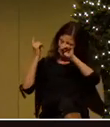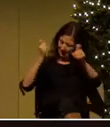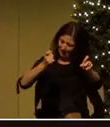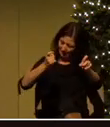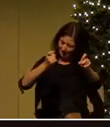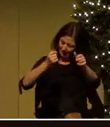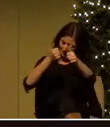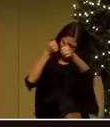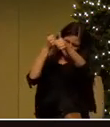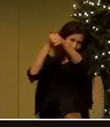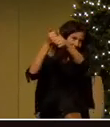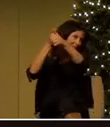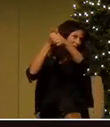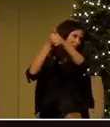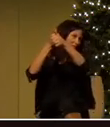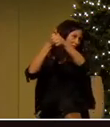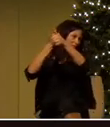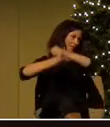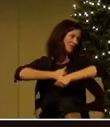of himself.